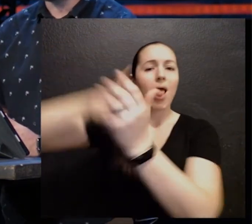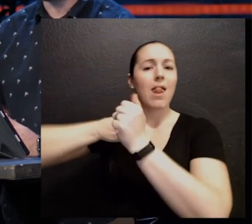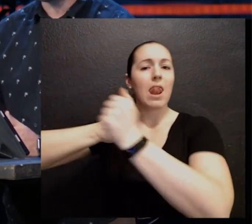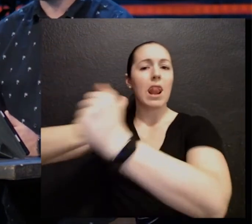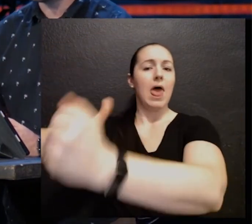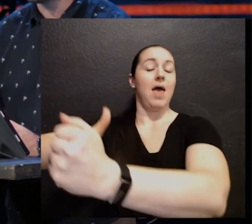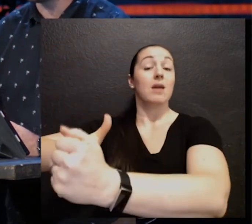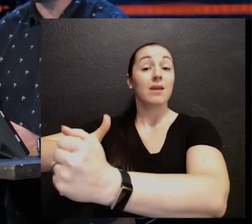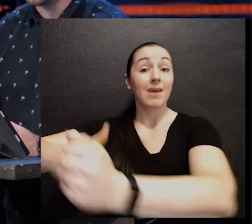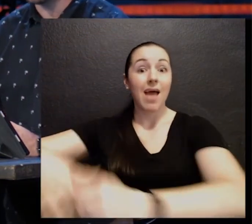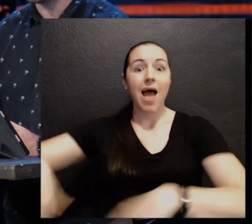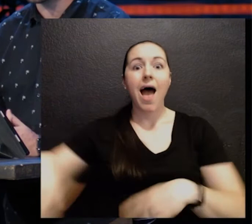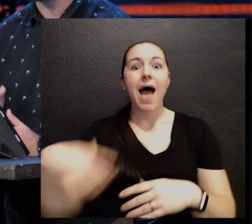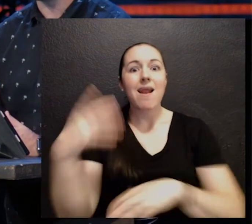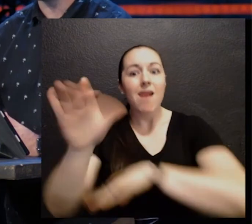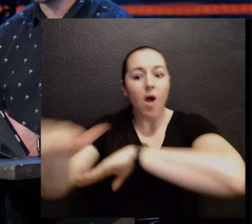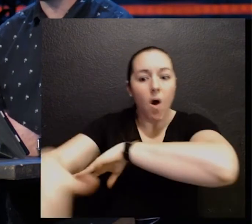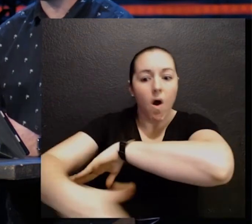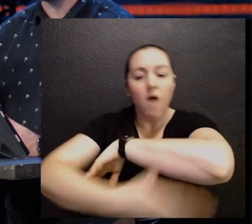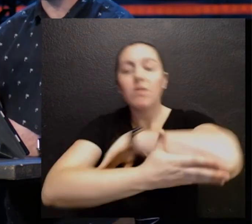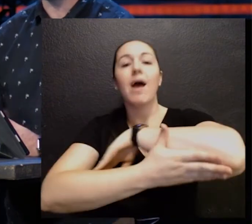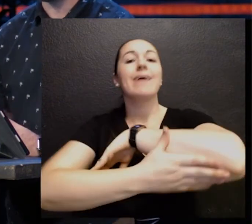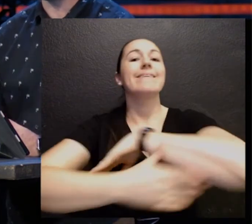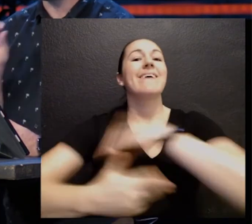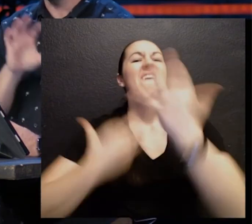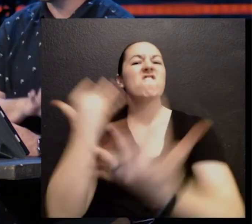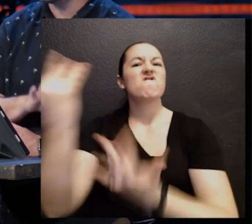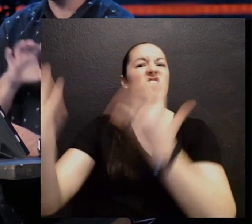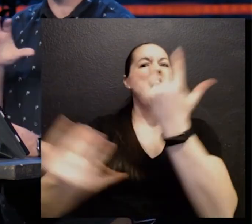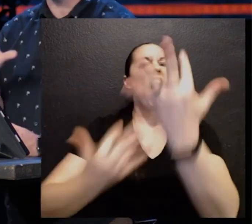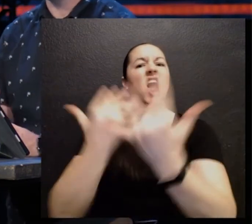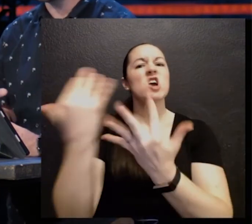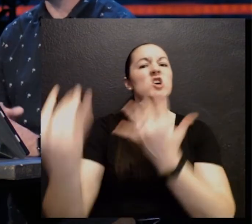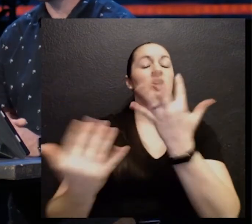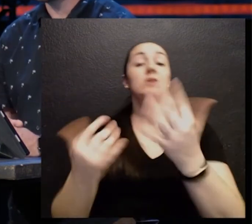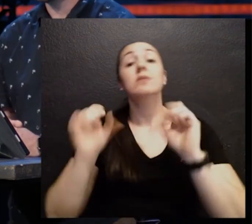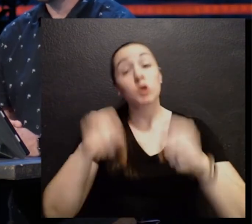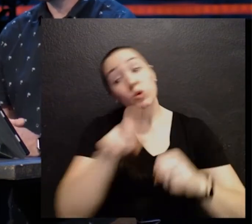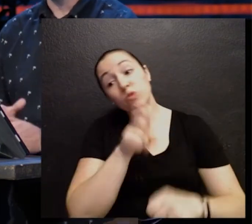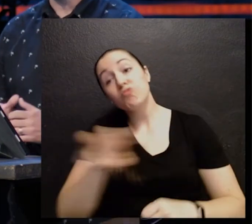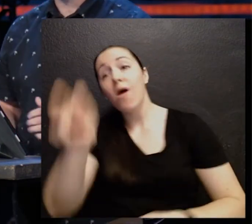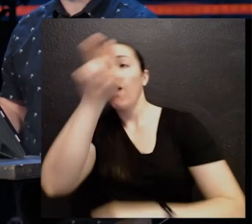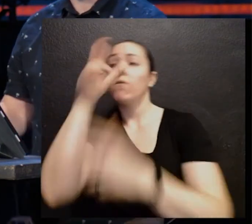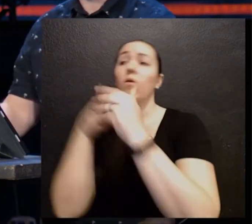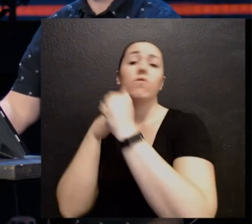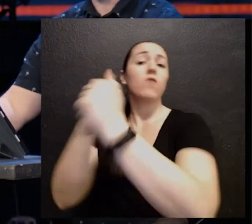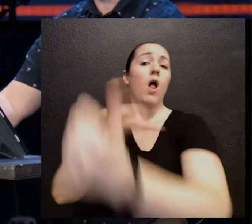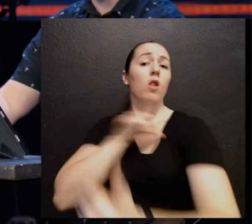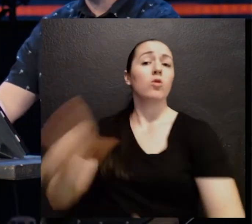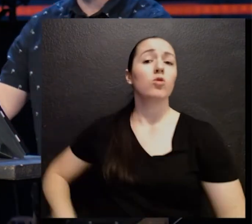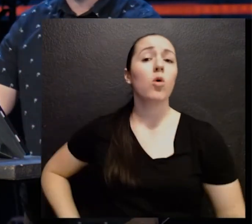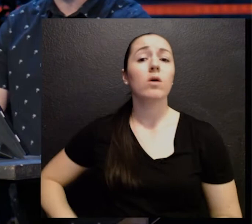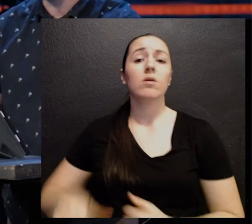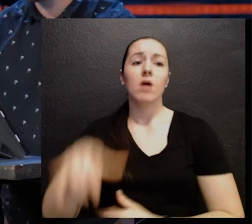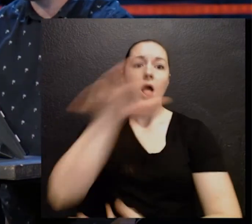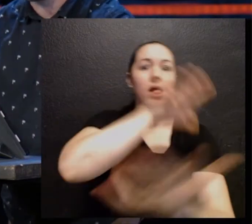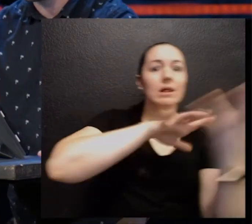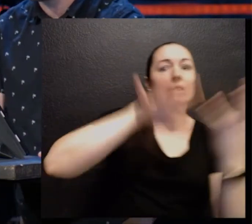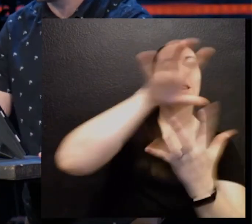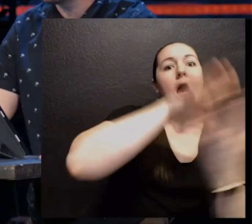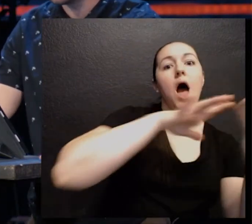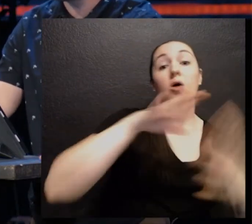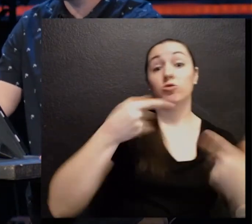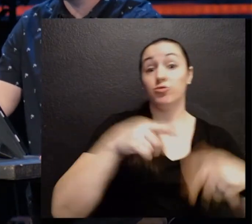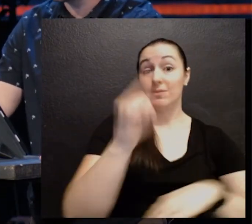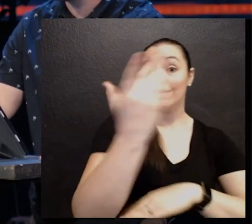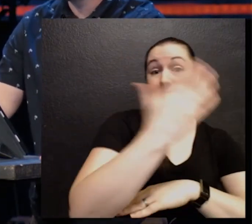by night in a pillar of fire to give them light so they could travel by day or by night. Neither the pillar of cloud by day nor the